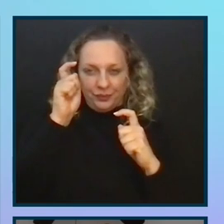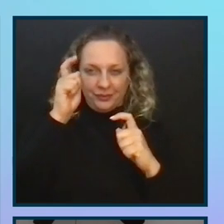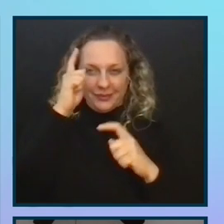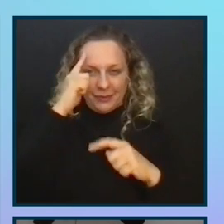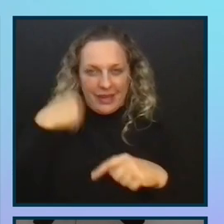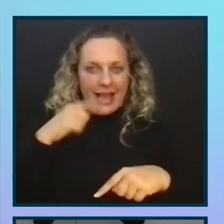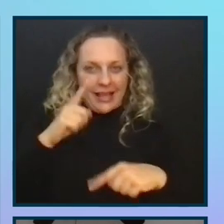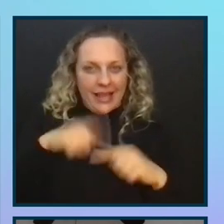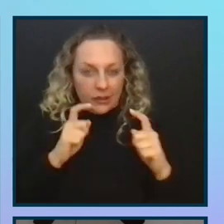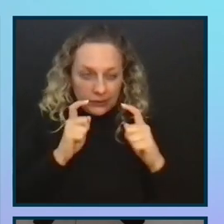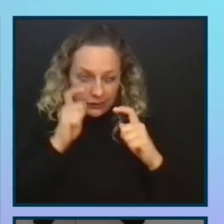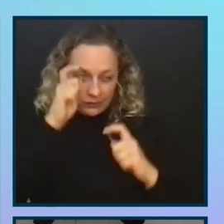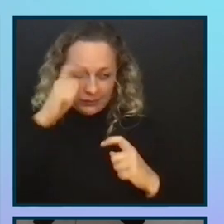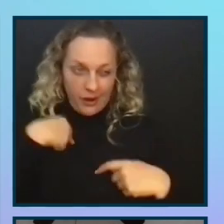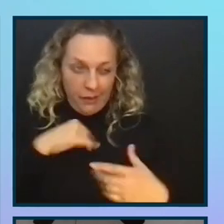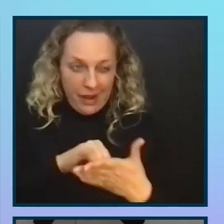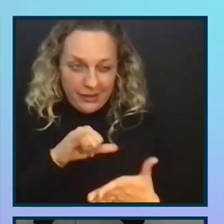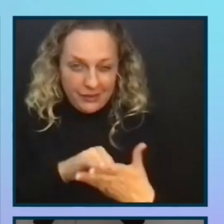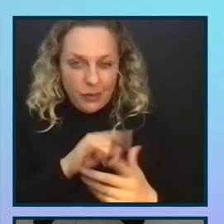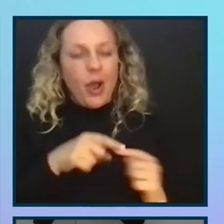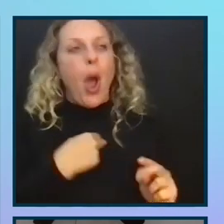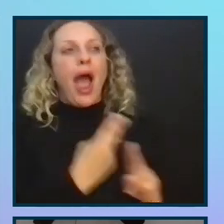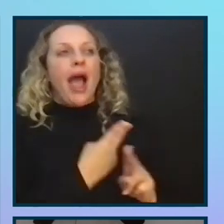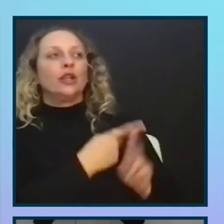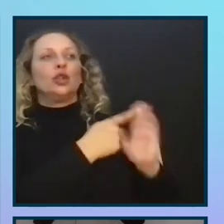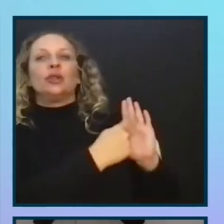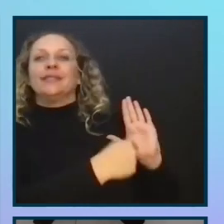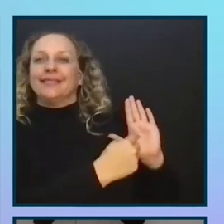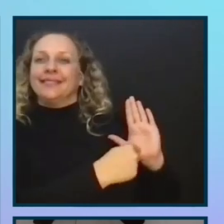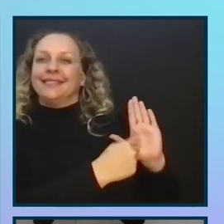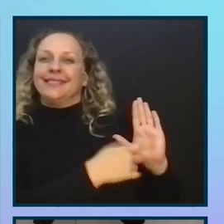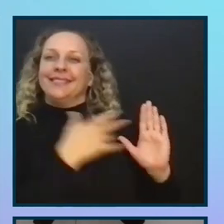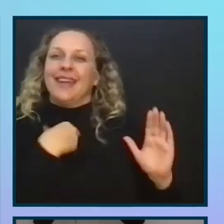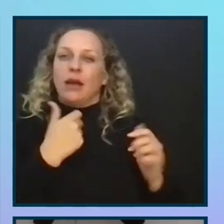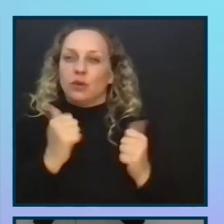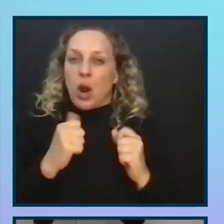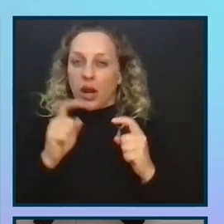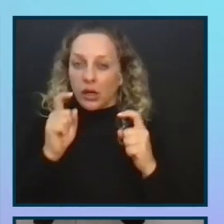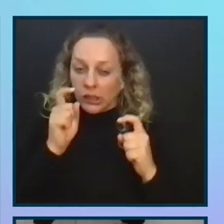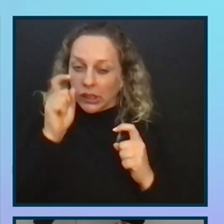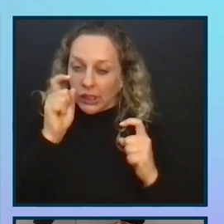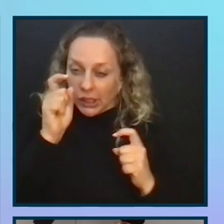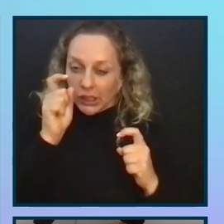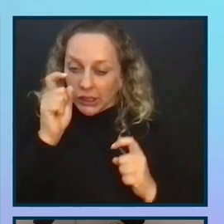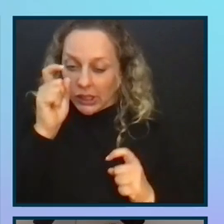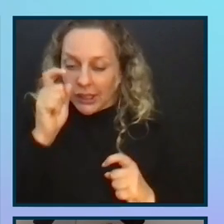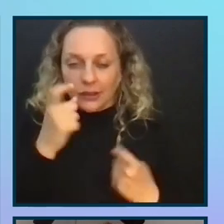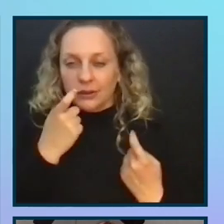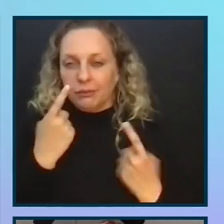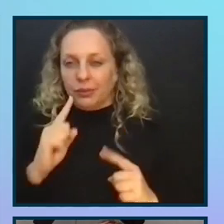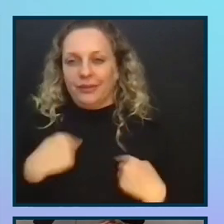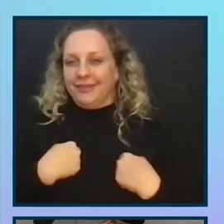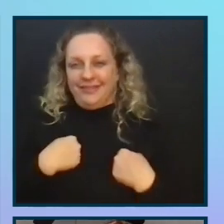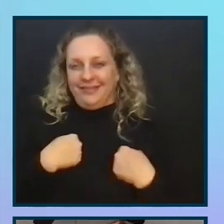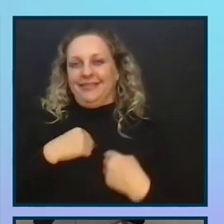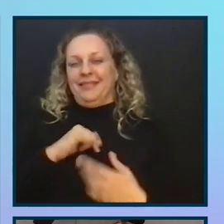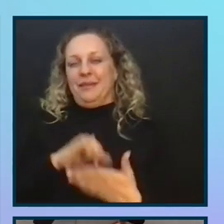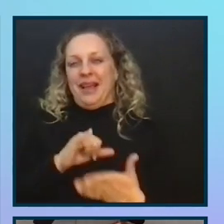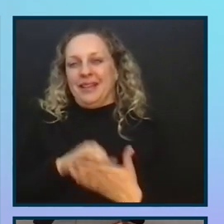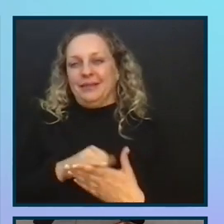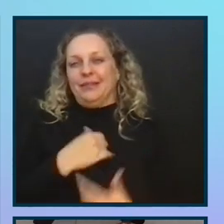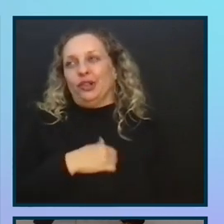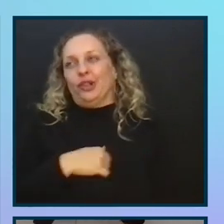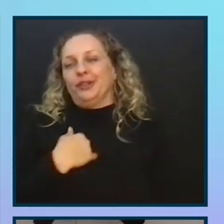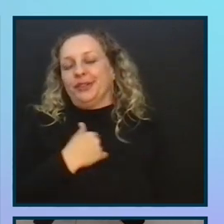one eyebrow at a time. For those who are unable to see my video, I'm desperately trying to raise one, but it's not happening. It's both brows or nothing for me,